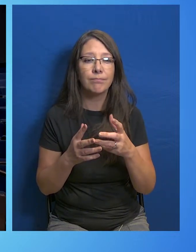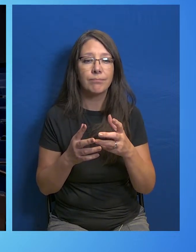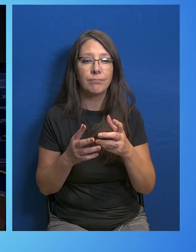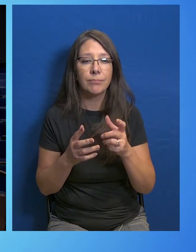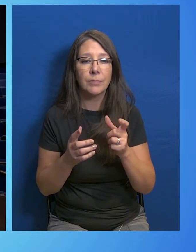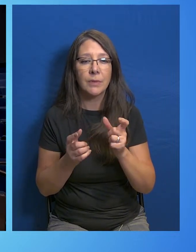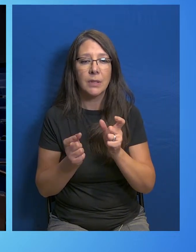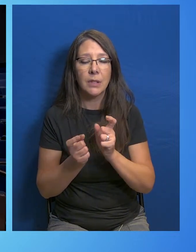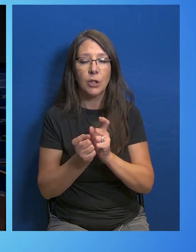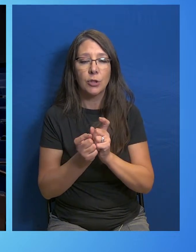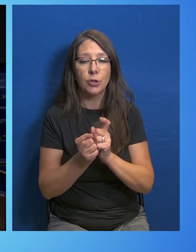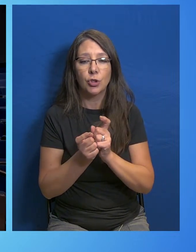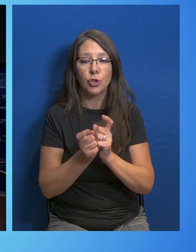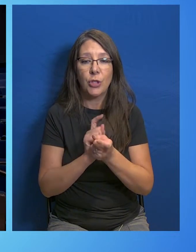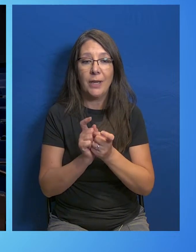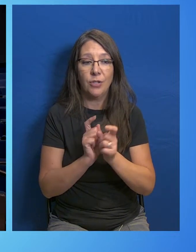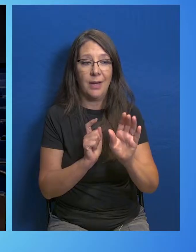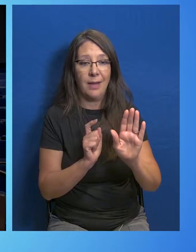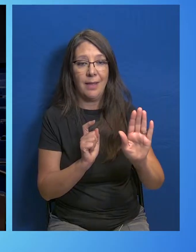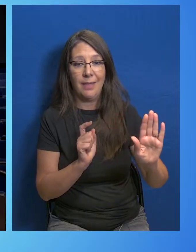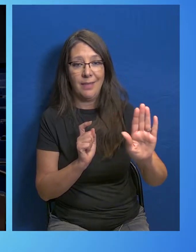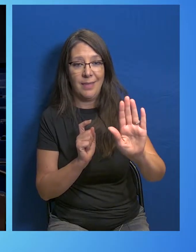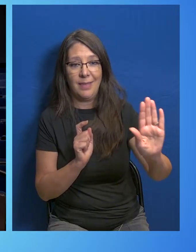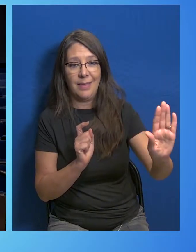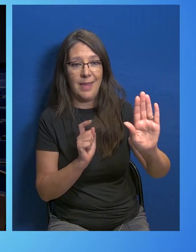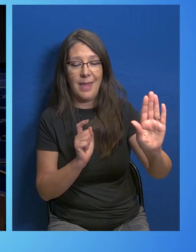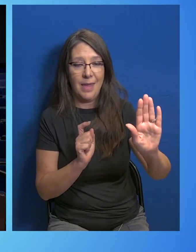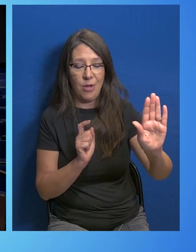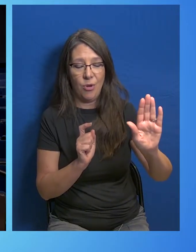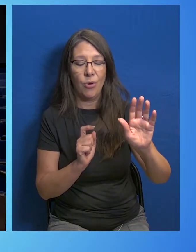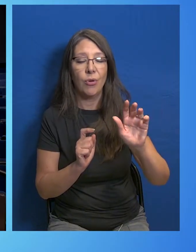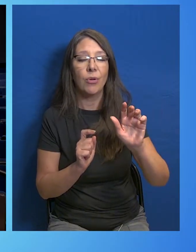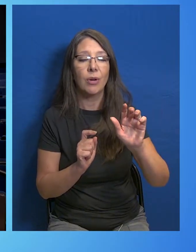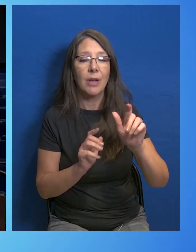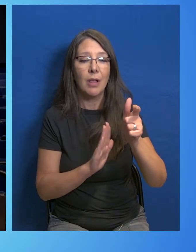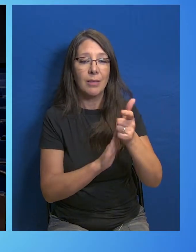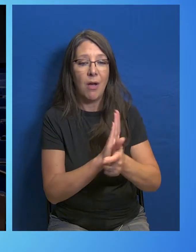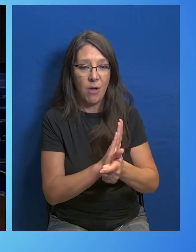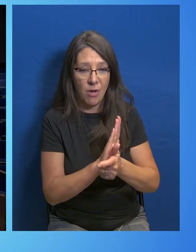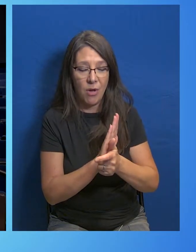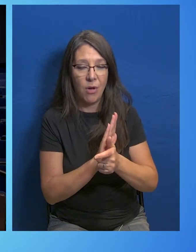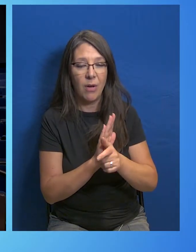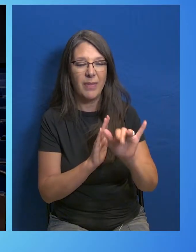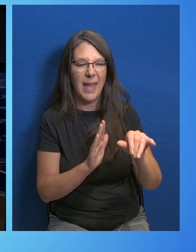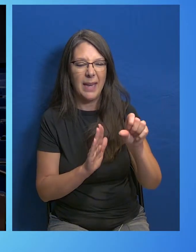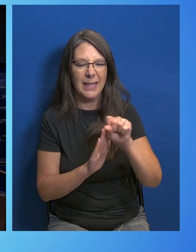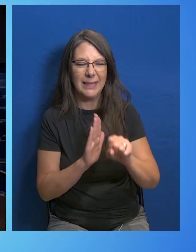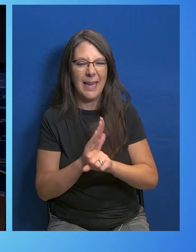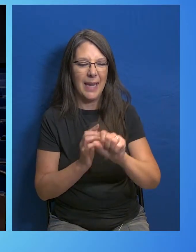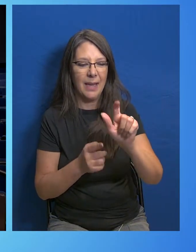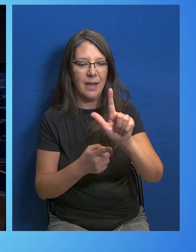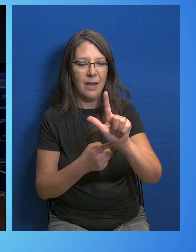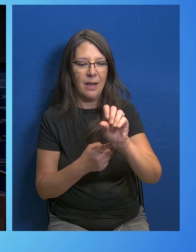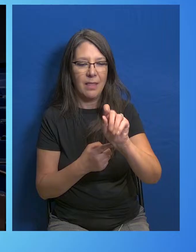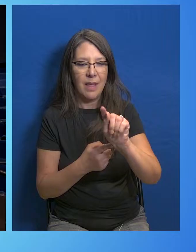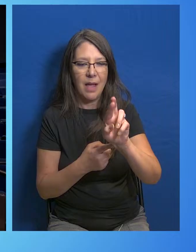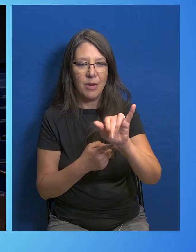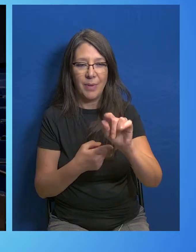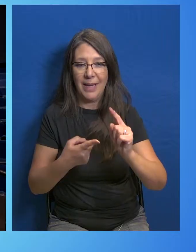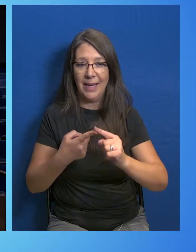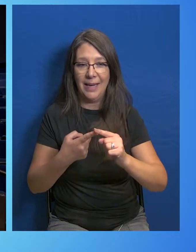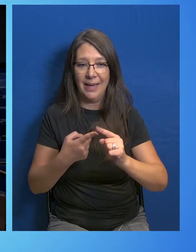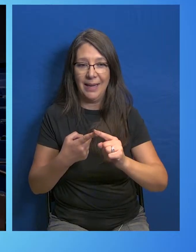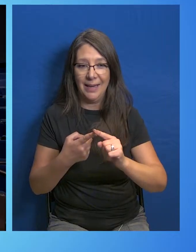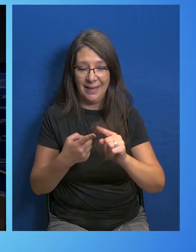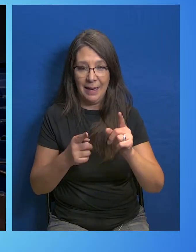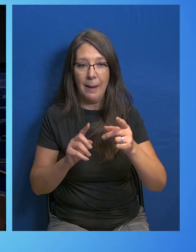people's statutes, meaning like the state lottery fund, then you're giving an opportunity for